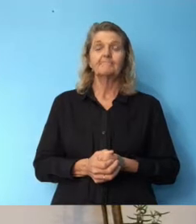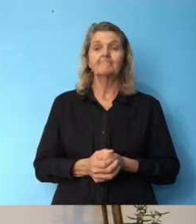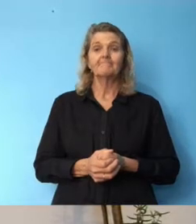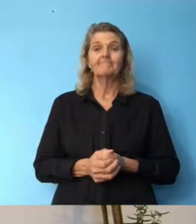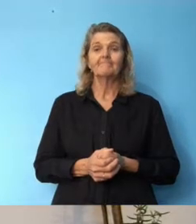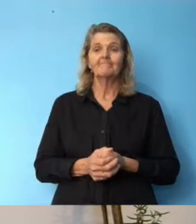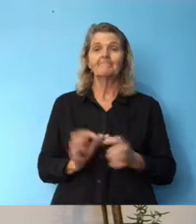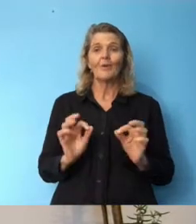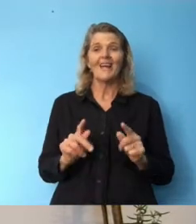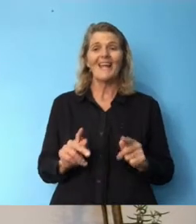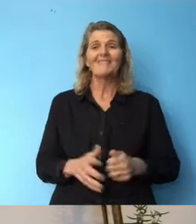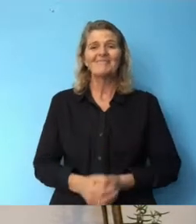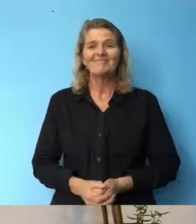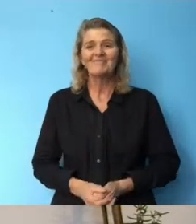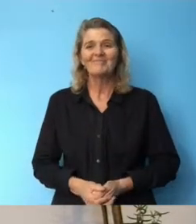Okay.